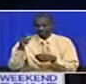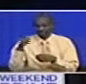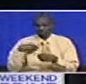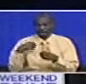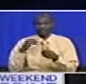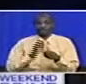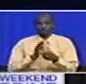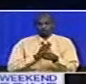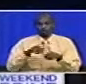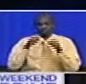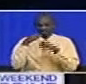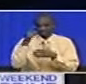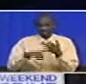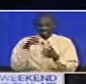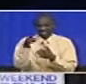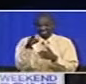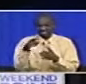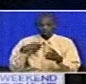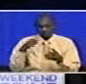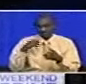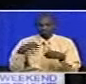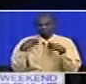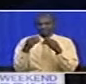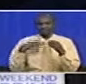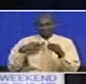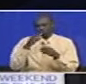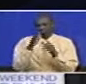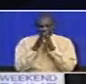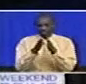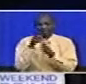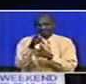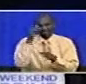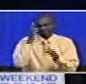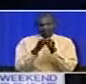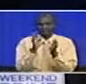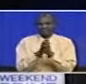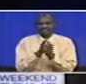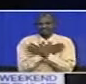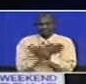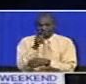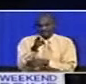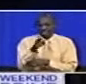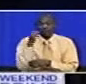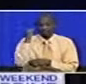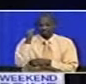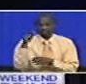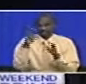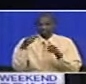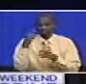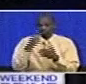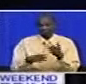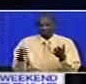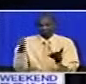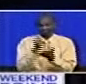described as skewed appointments to reward his loyalists and associates. Political rejects have dominated the appointments,